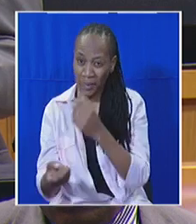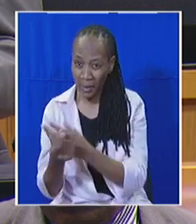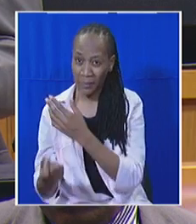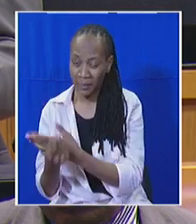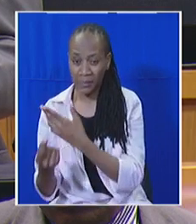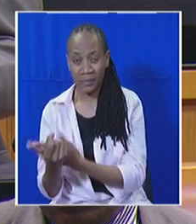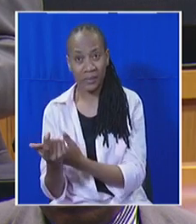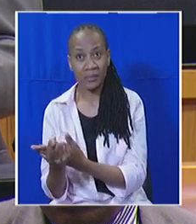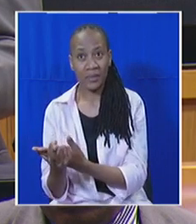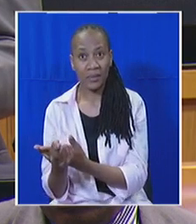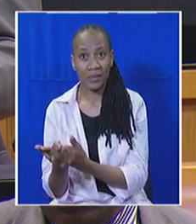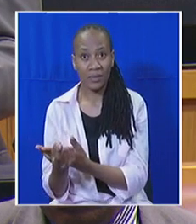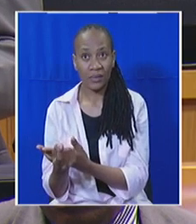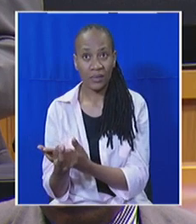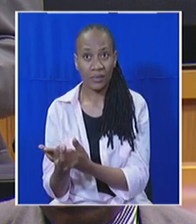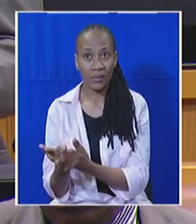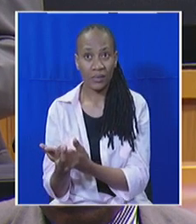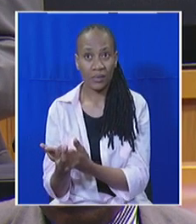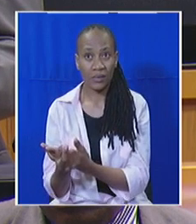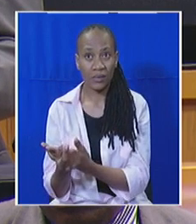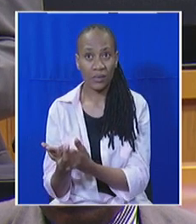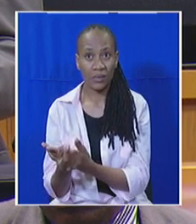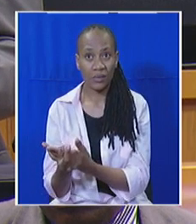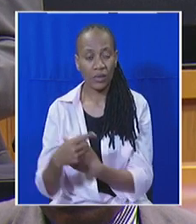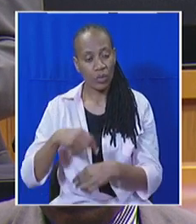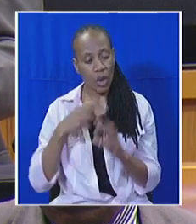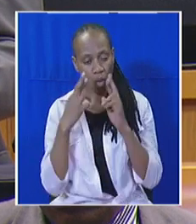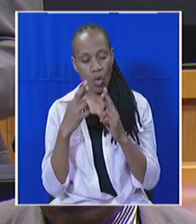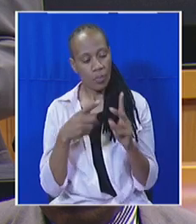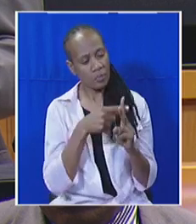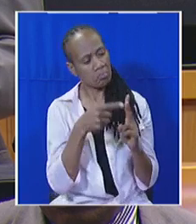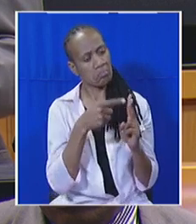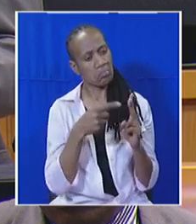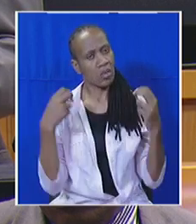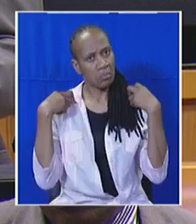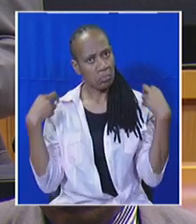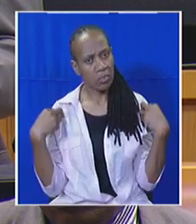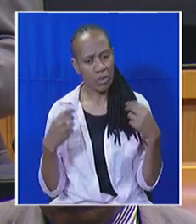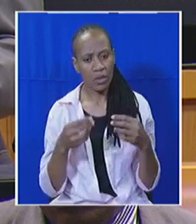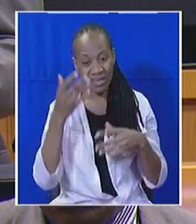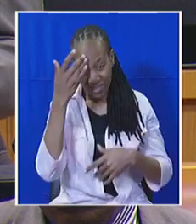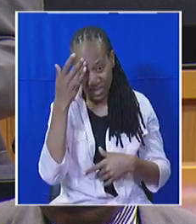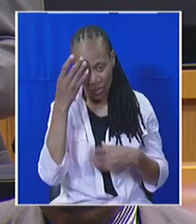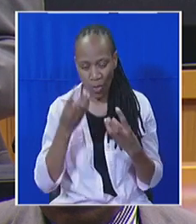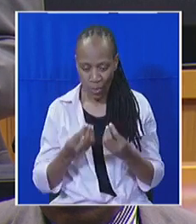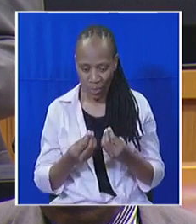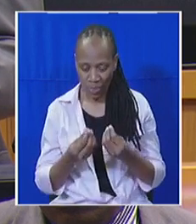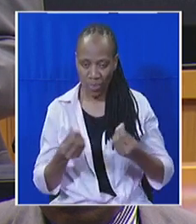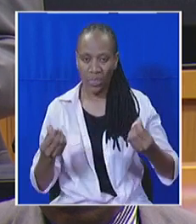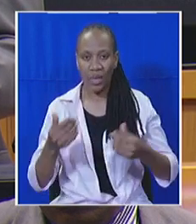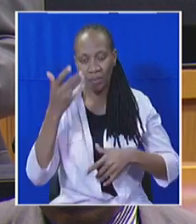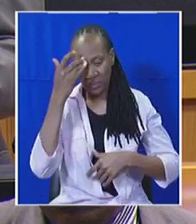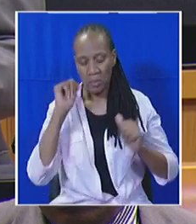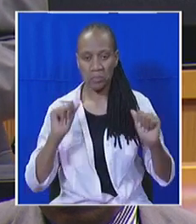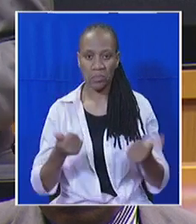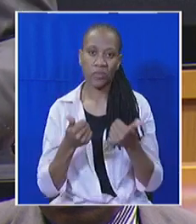by our defiant criminals. Wishes the 2 security guards speedy recovery from their injuries. I